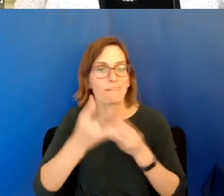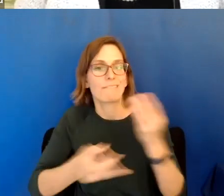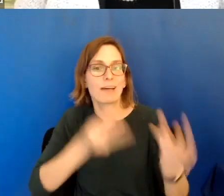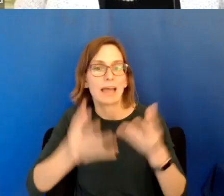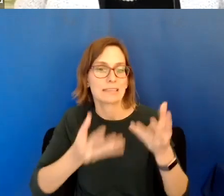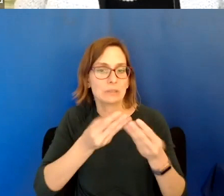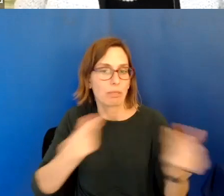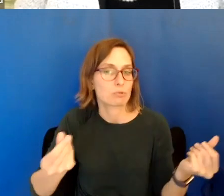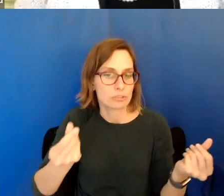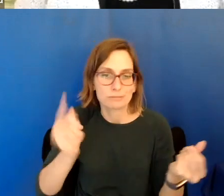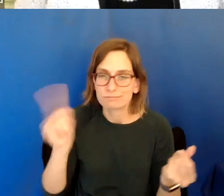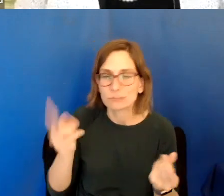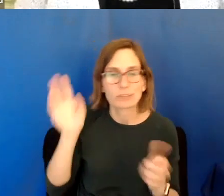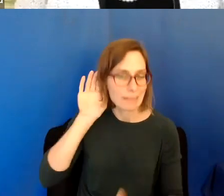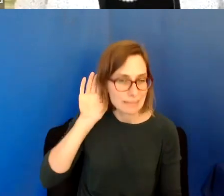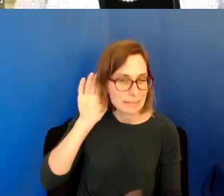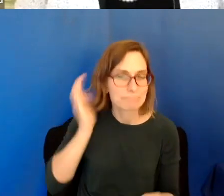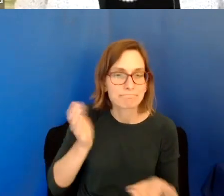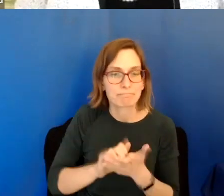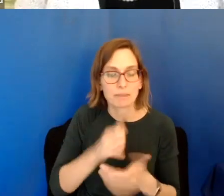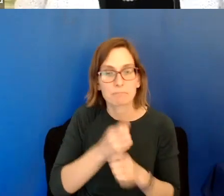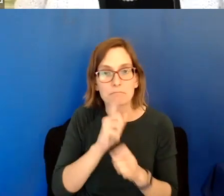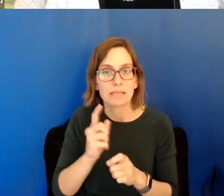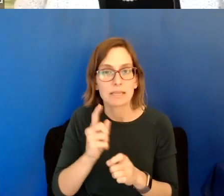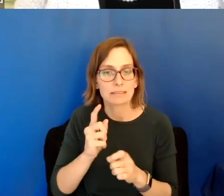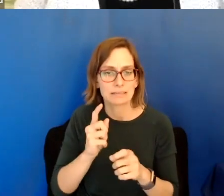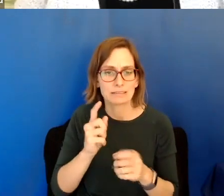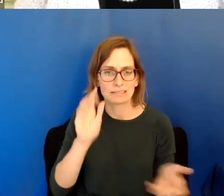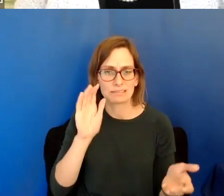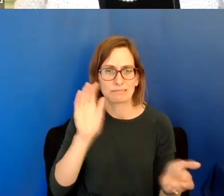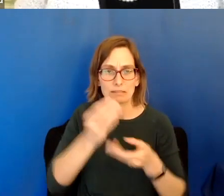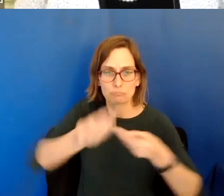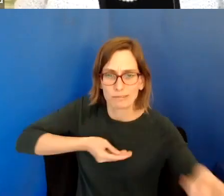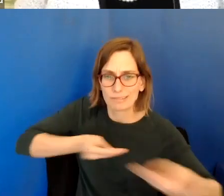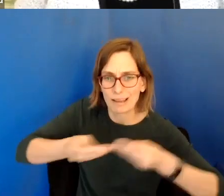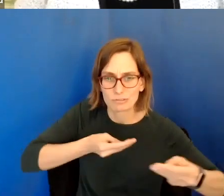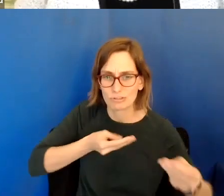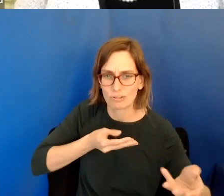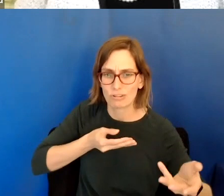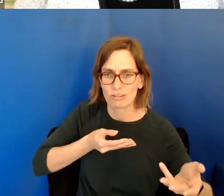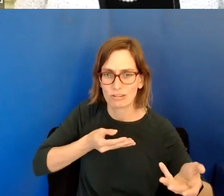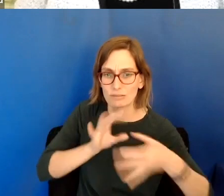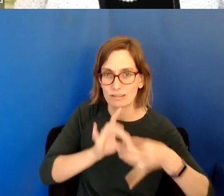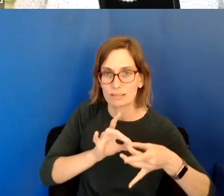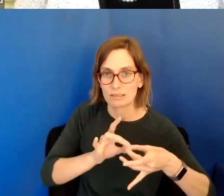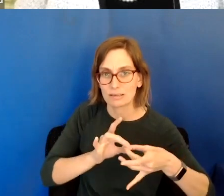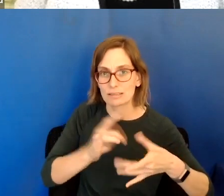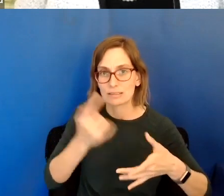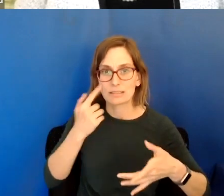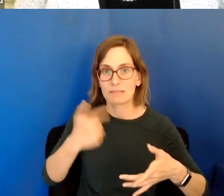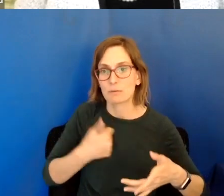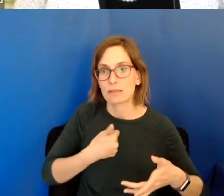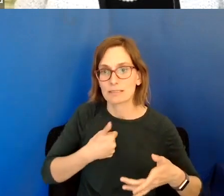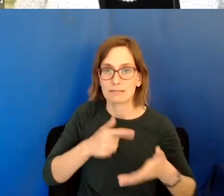solution, because sometimes that can create a very transactional relationship and may, at least I can speak for myself, sometimes turn folks